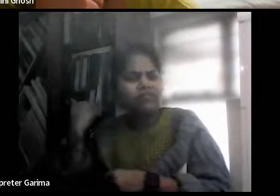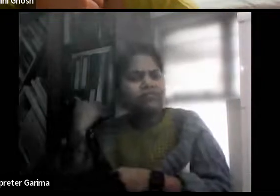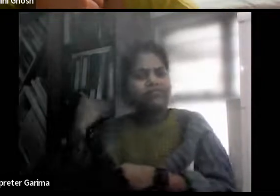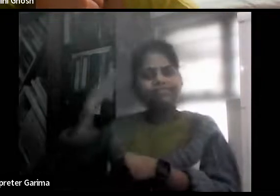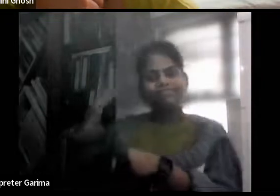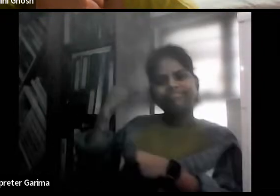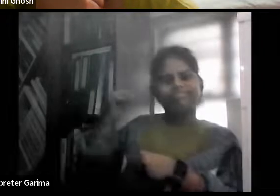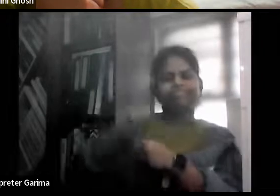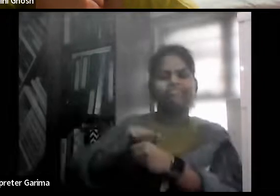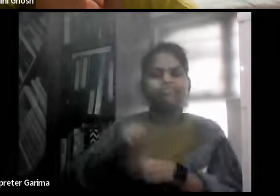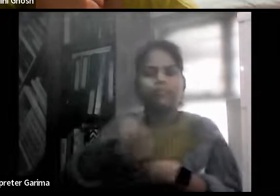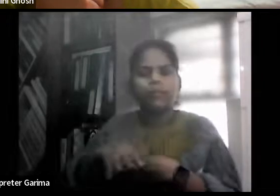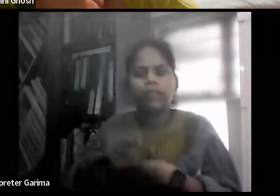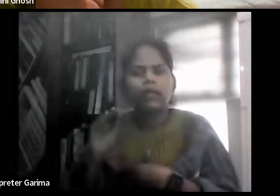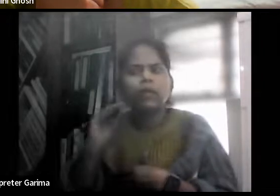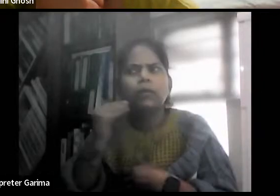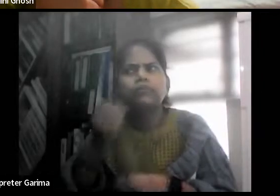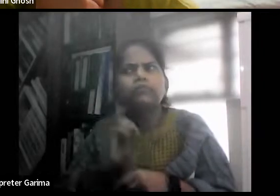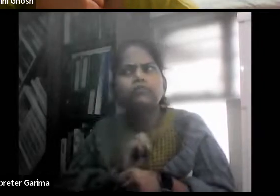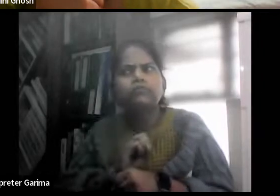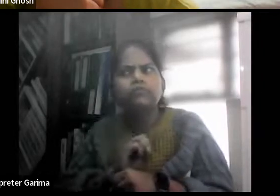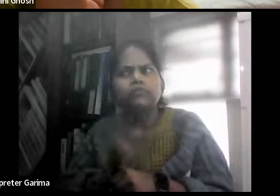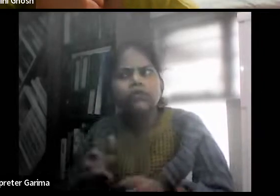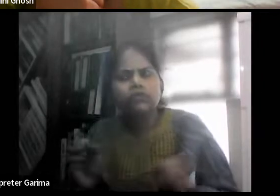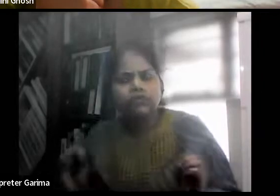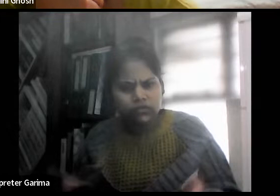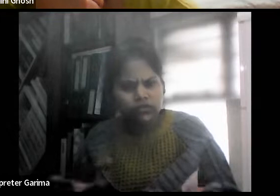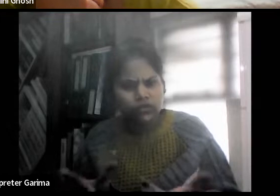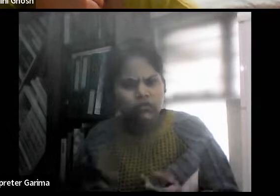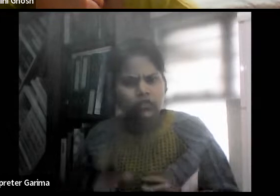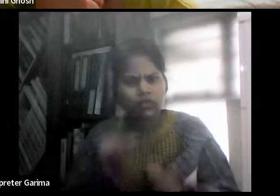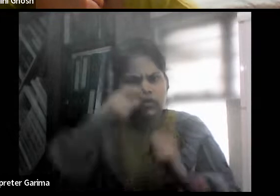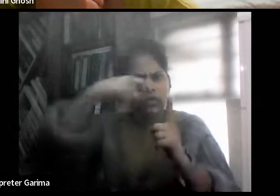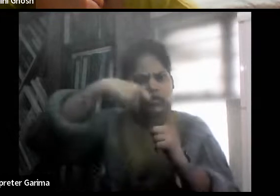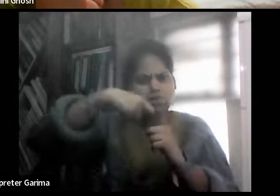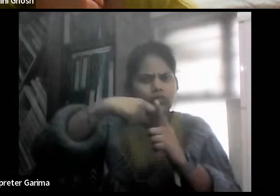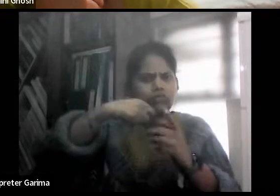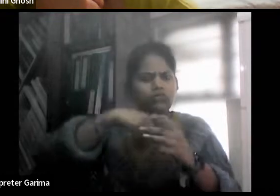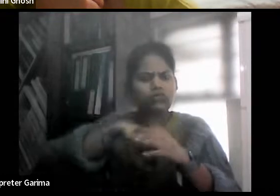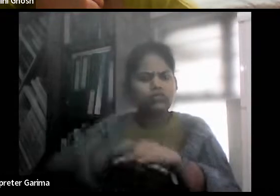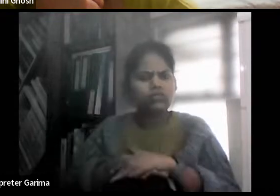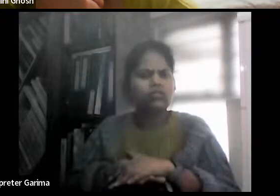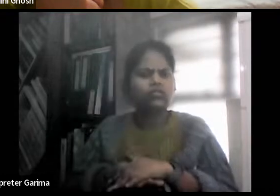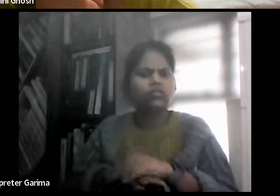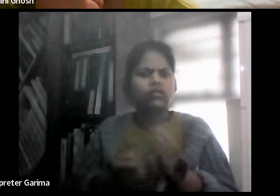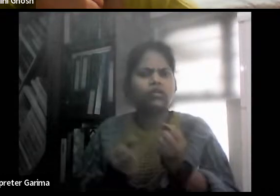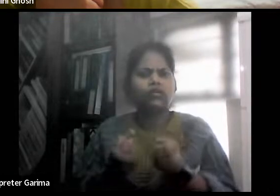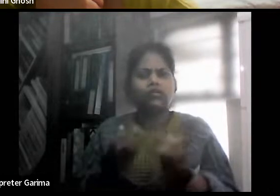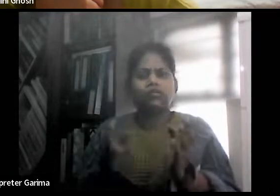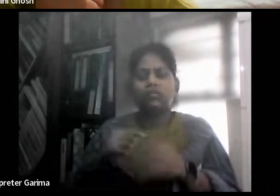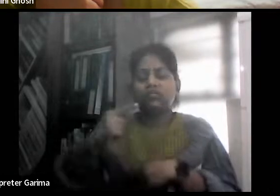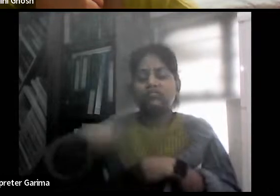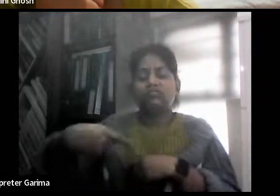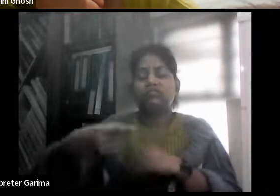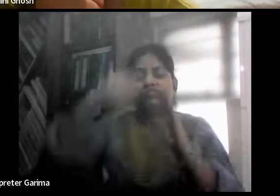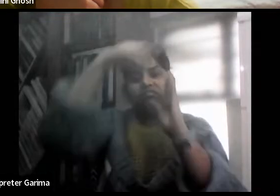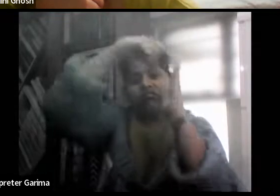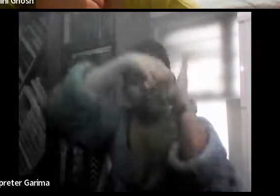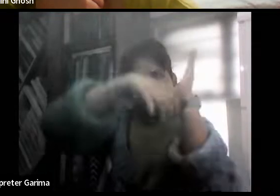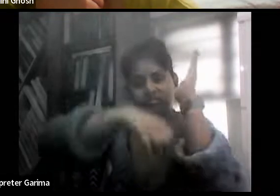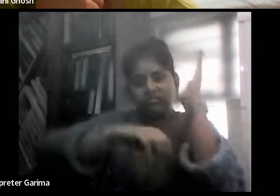when COVID started, there was in the UK, there was a huge backlash against the daily briefings because they didn't have sign